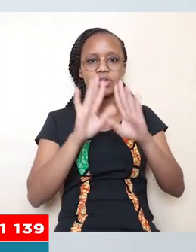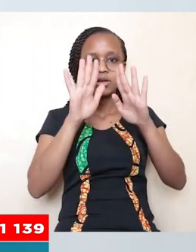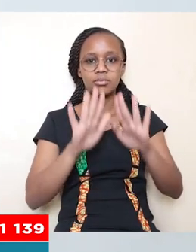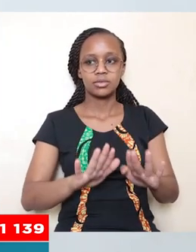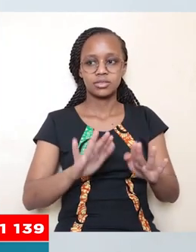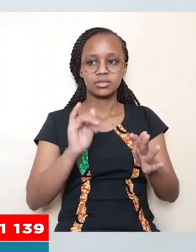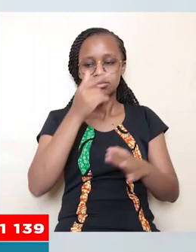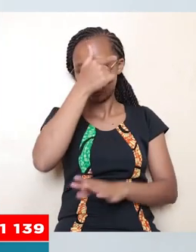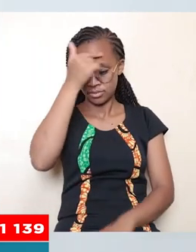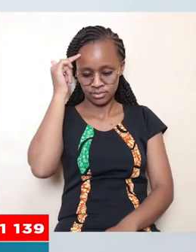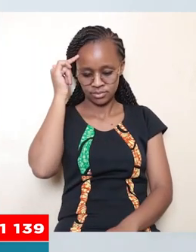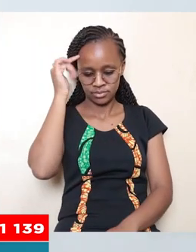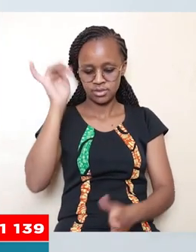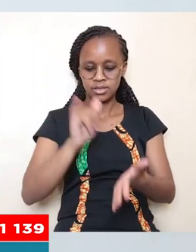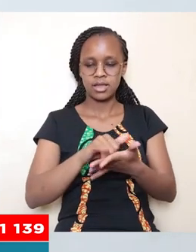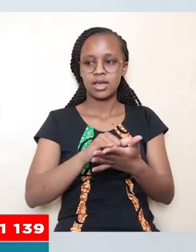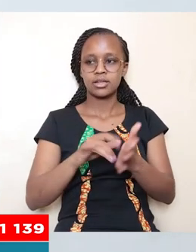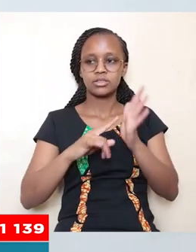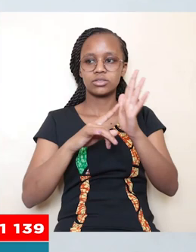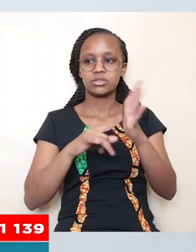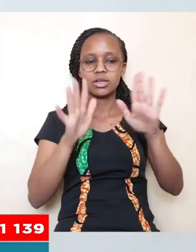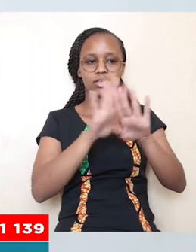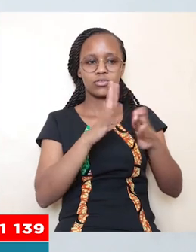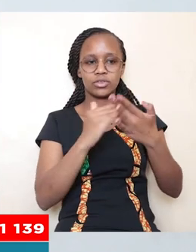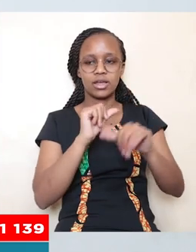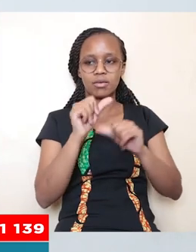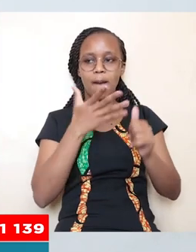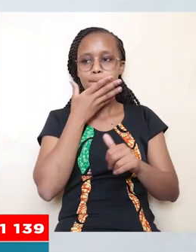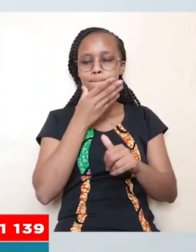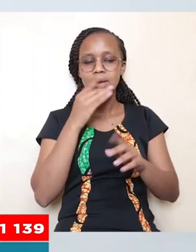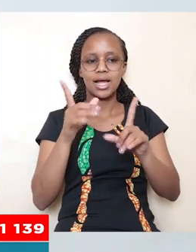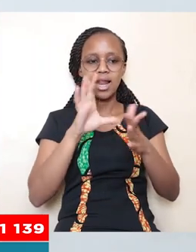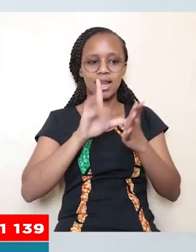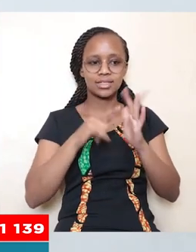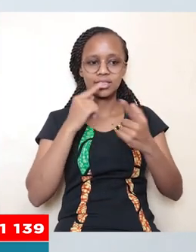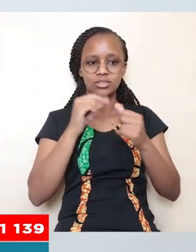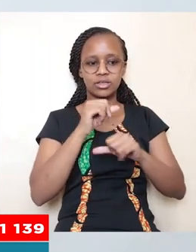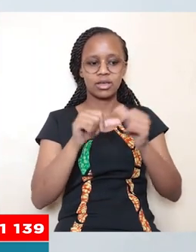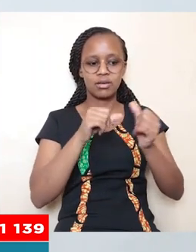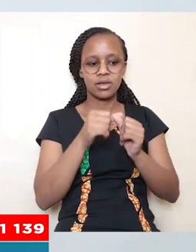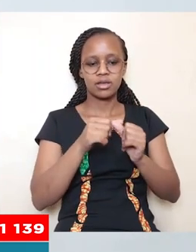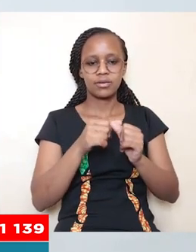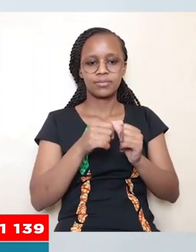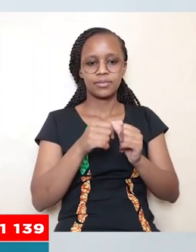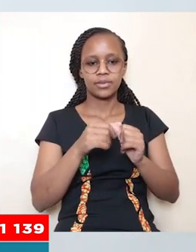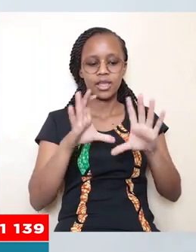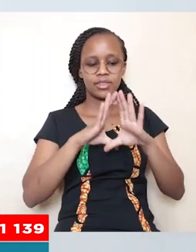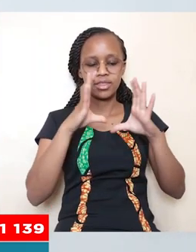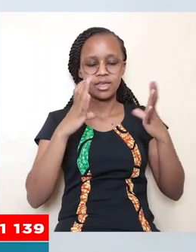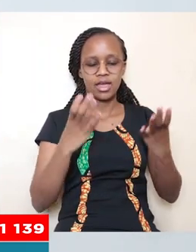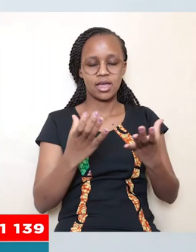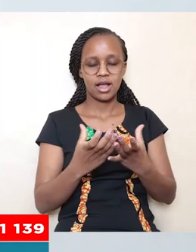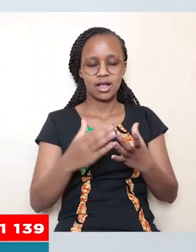important because that constitutes everything about a man. We can later talk about ego in our classes of